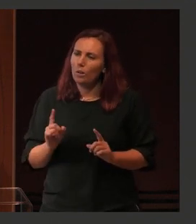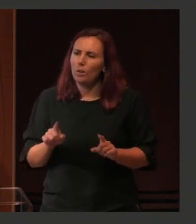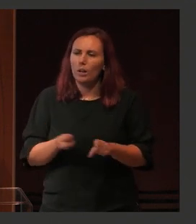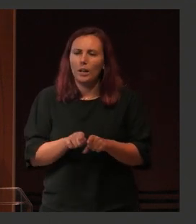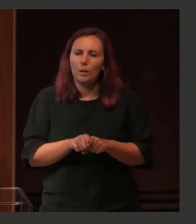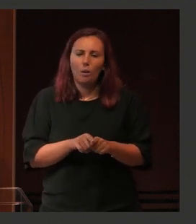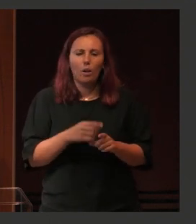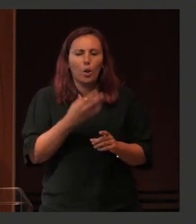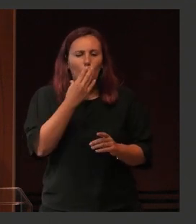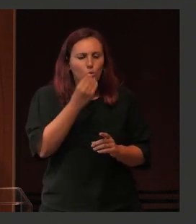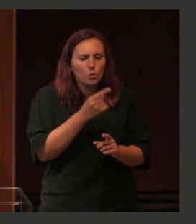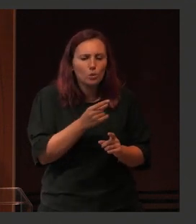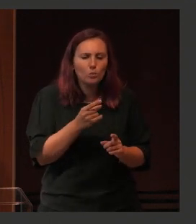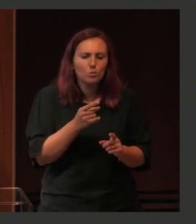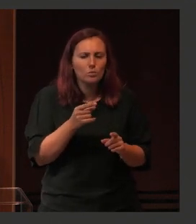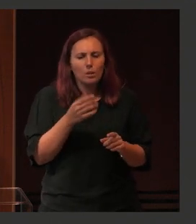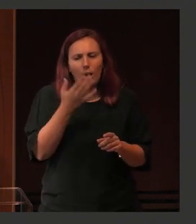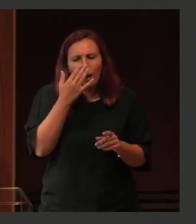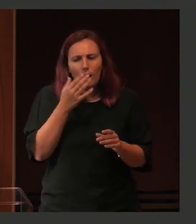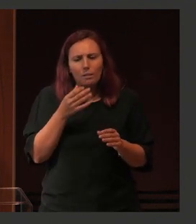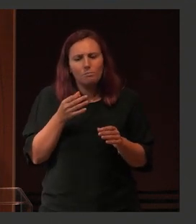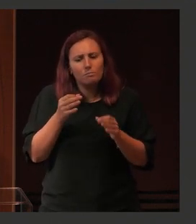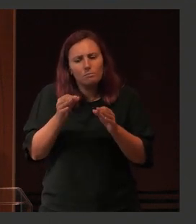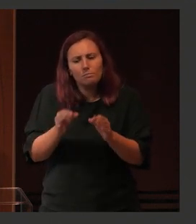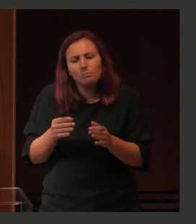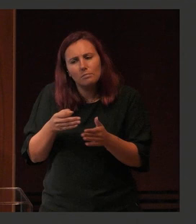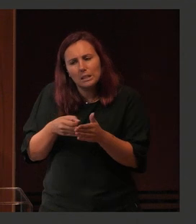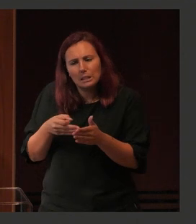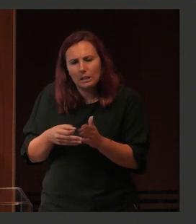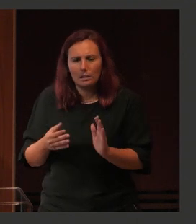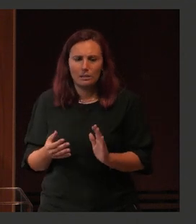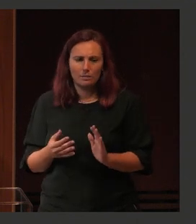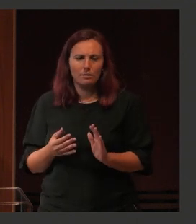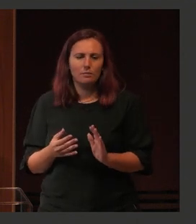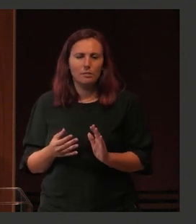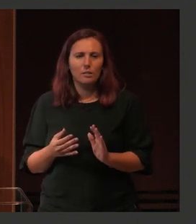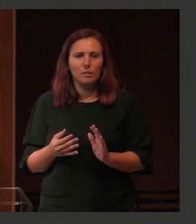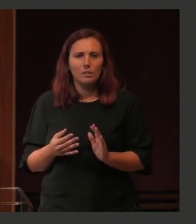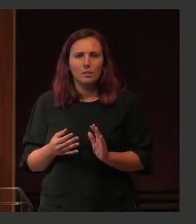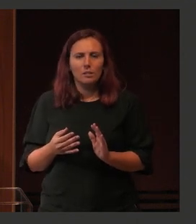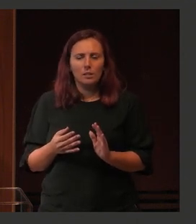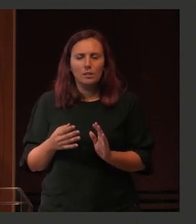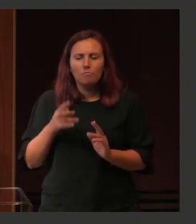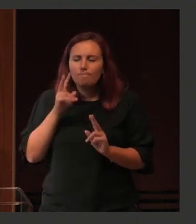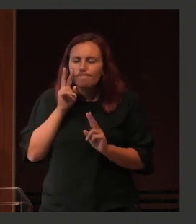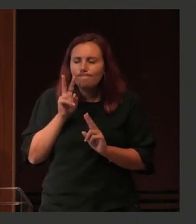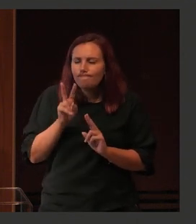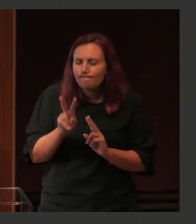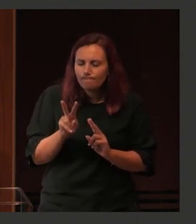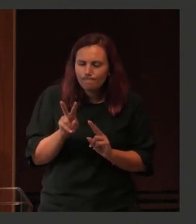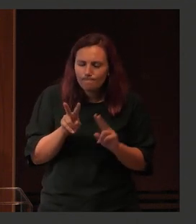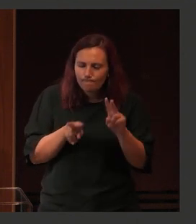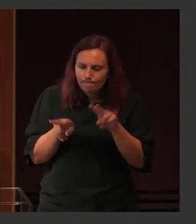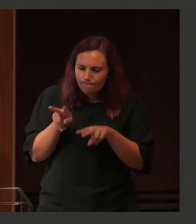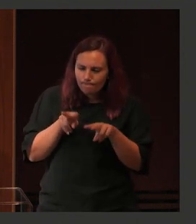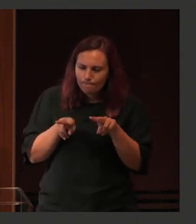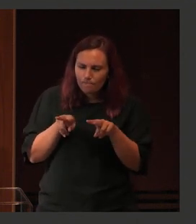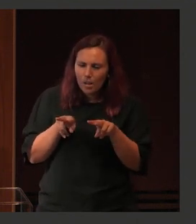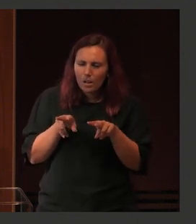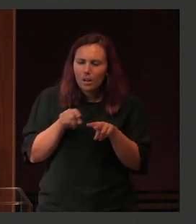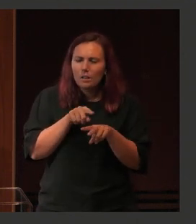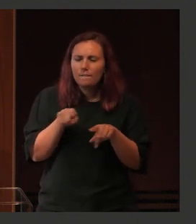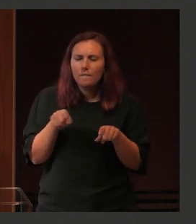as your clients. Have a look what they are interested in and try to reach them